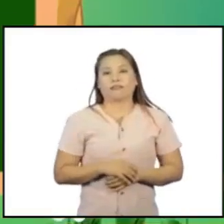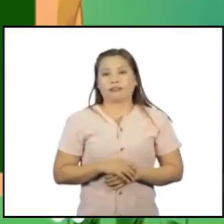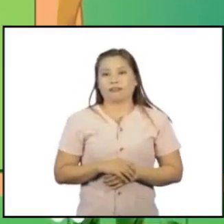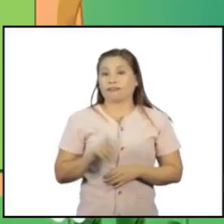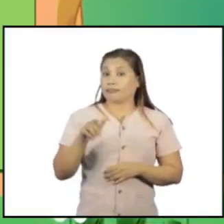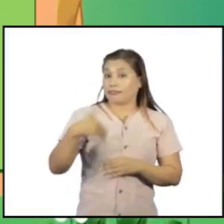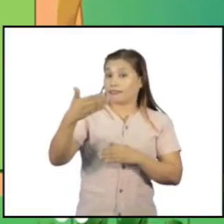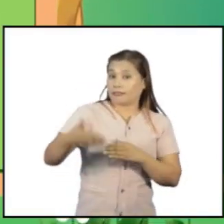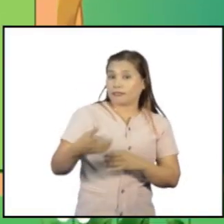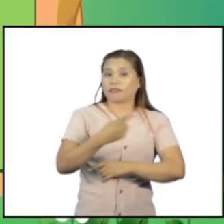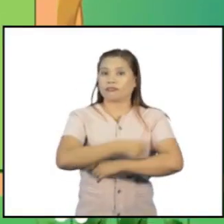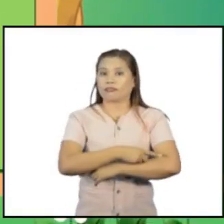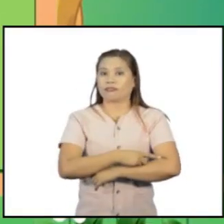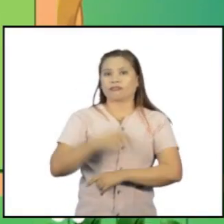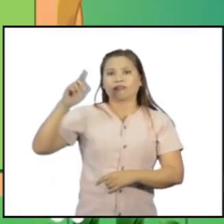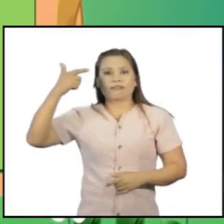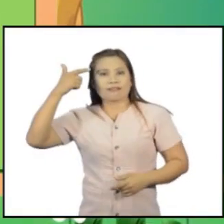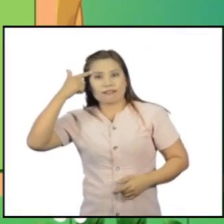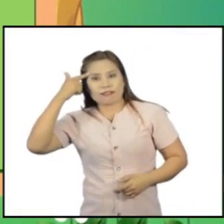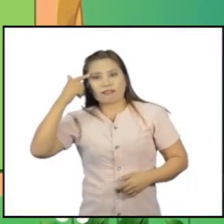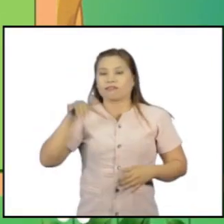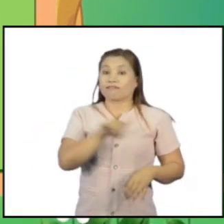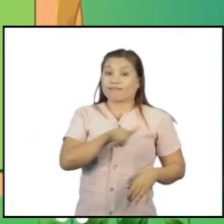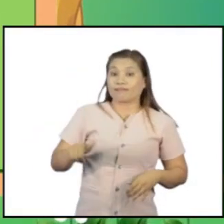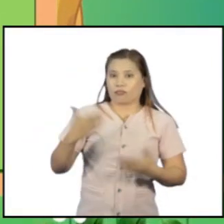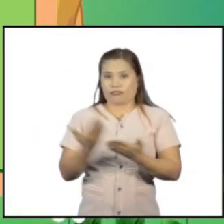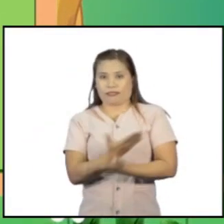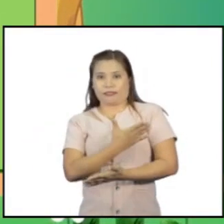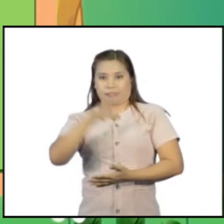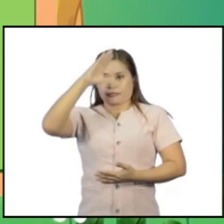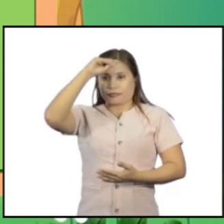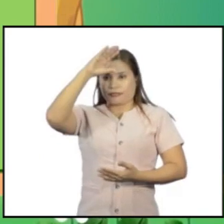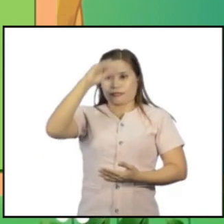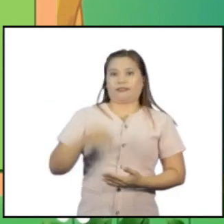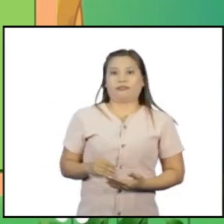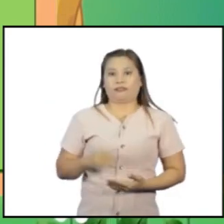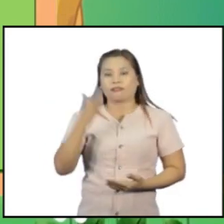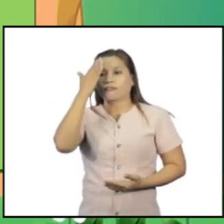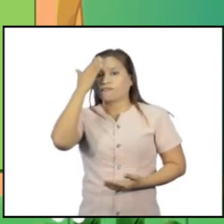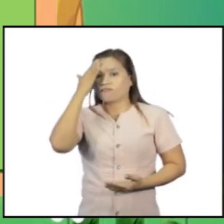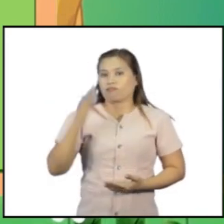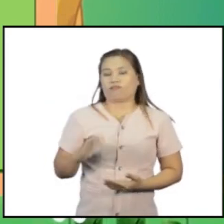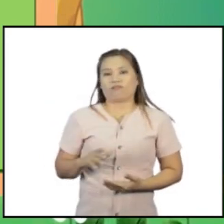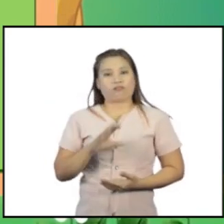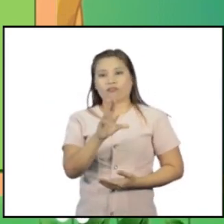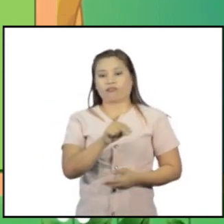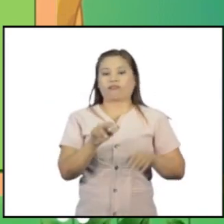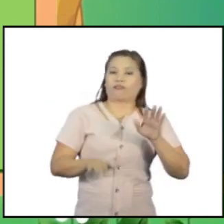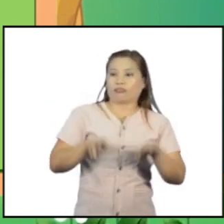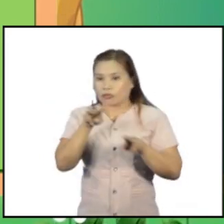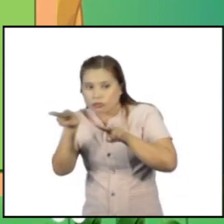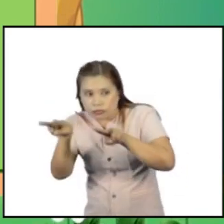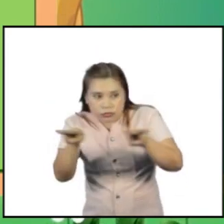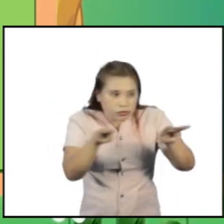The next day, Gino seemed like a new boy. He no longer walked gazing